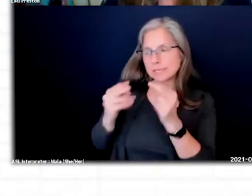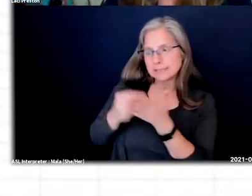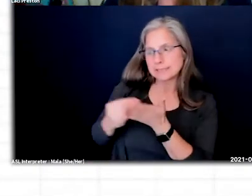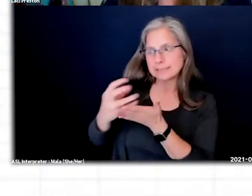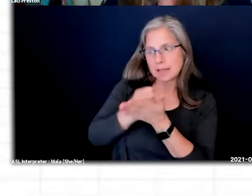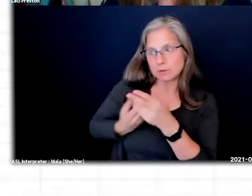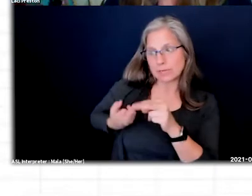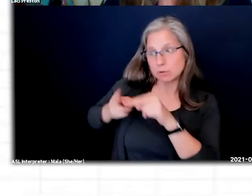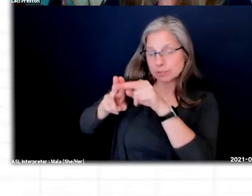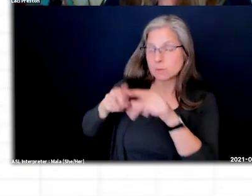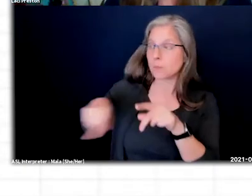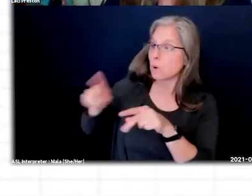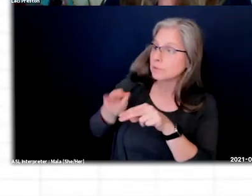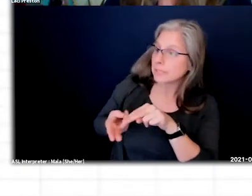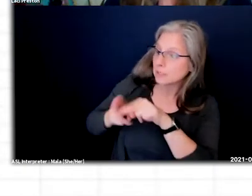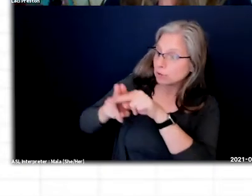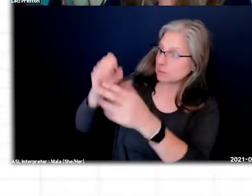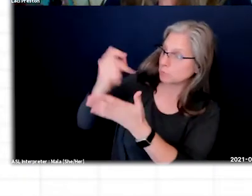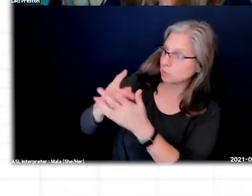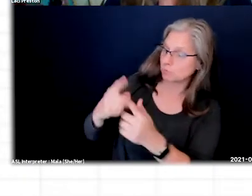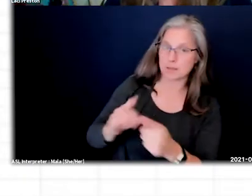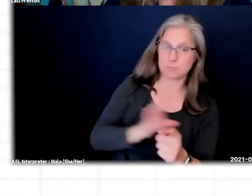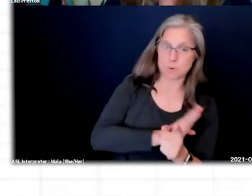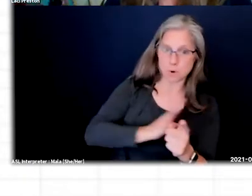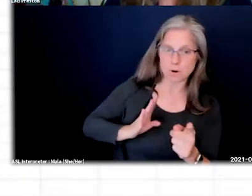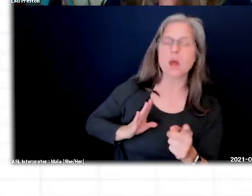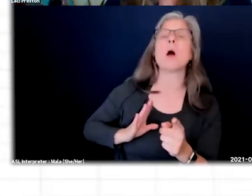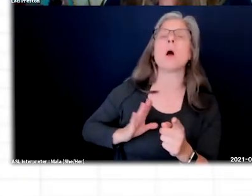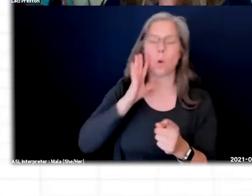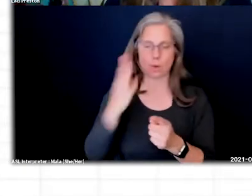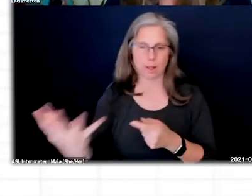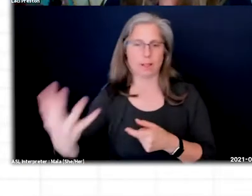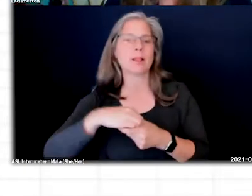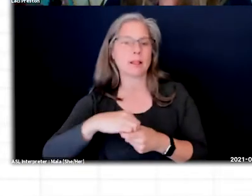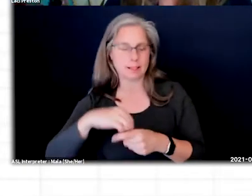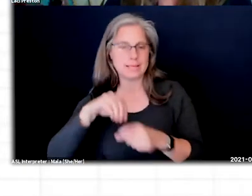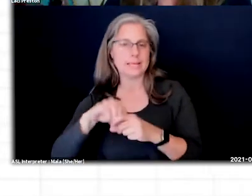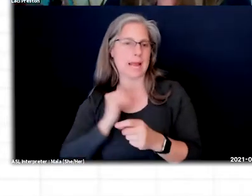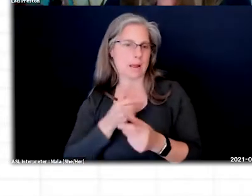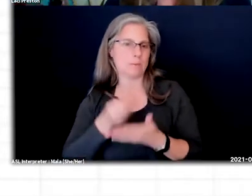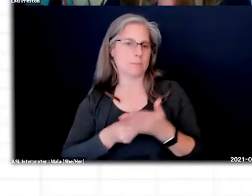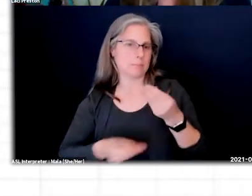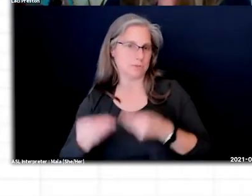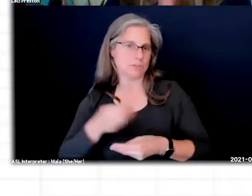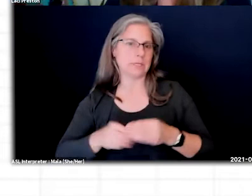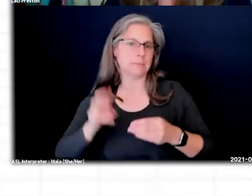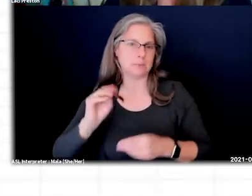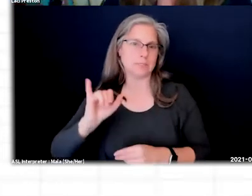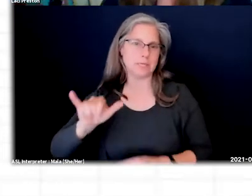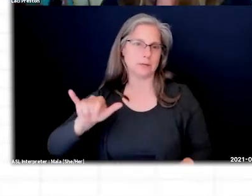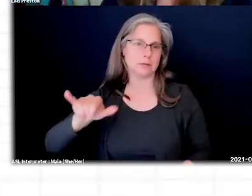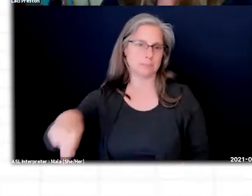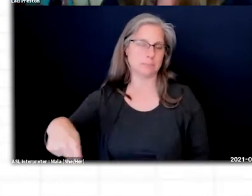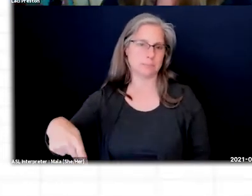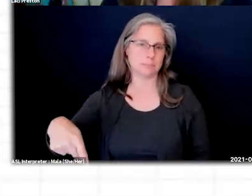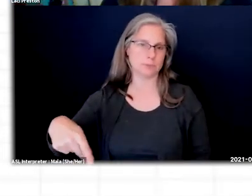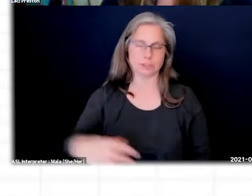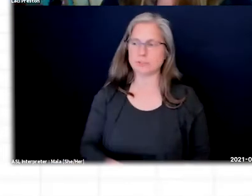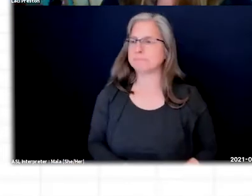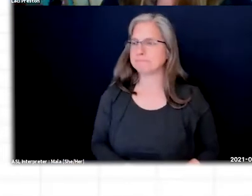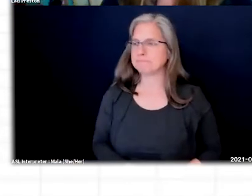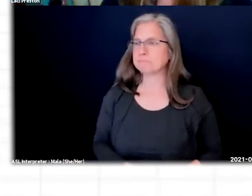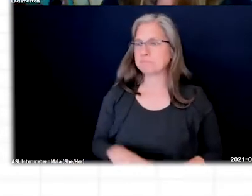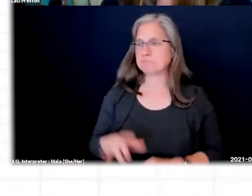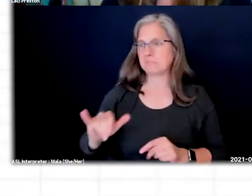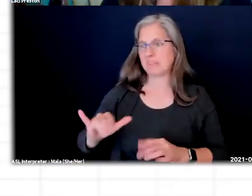those increases are approved by the board, then we will incorporate them into the budget and the multi-year projections. So that pretty